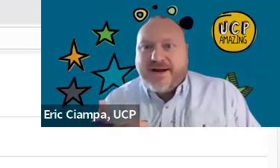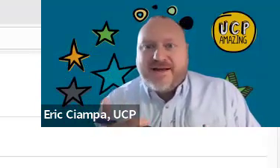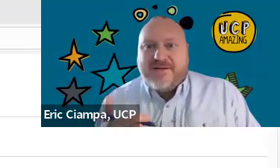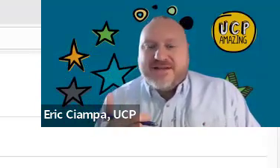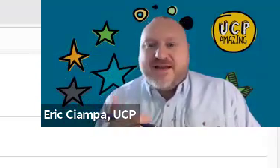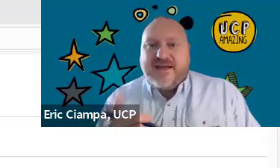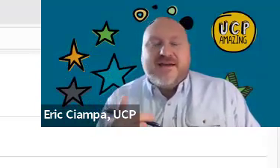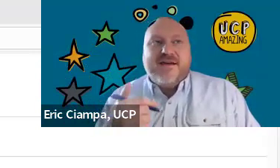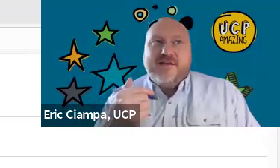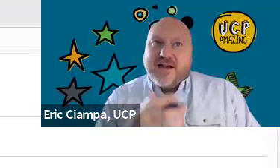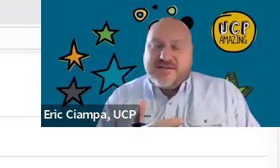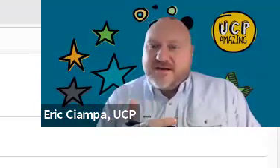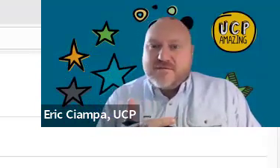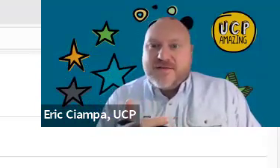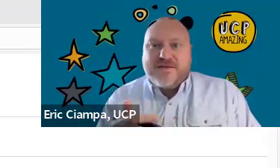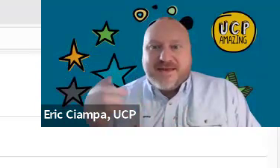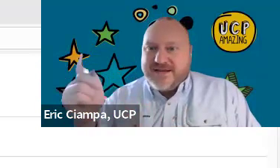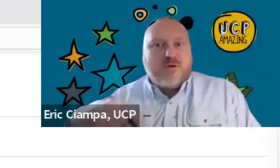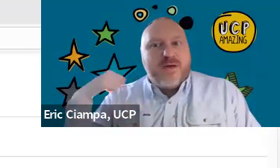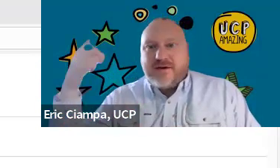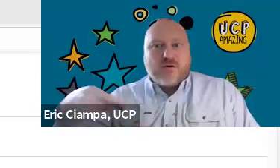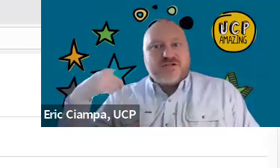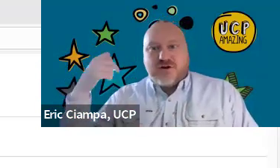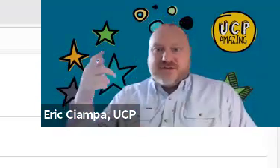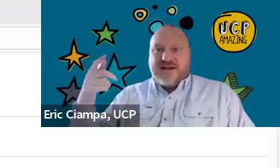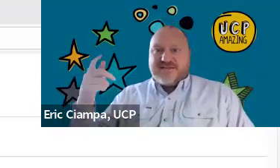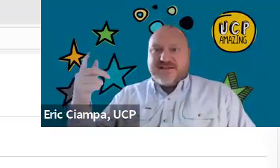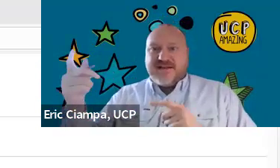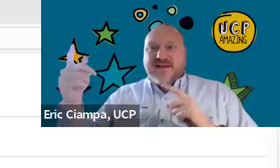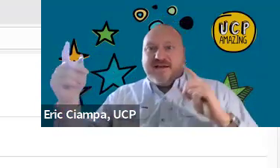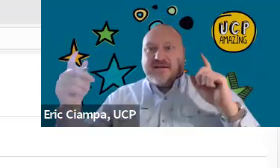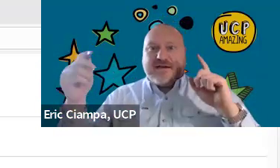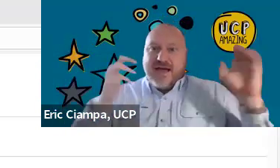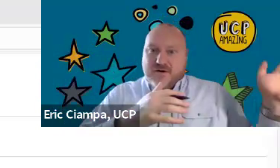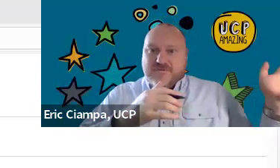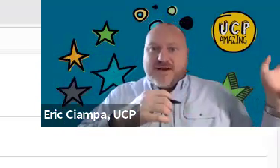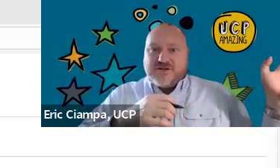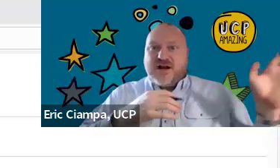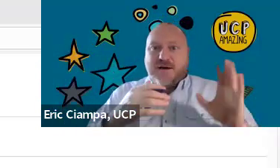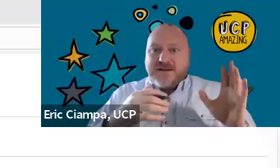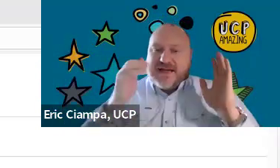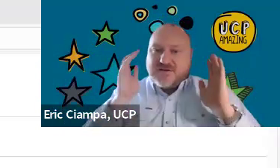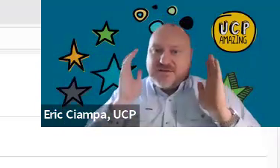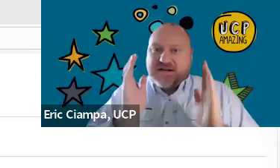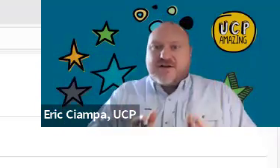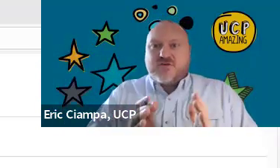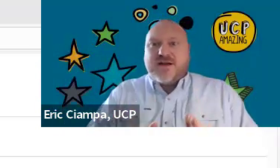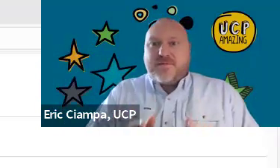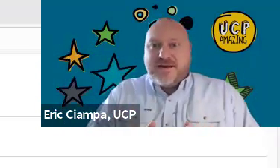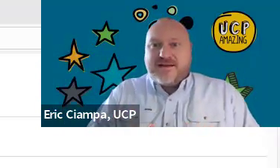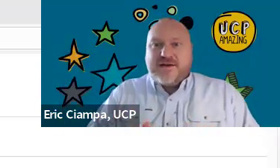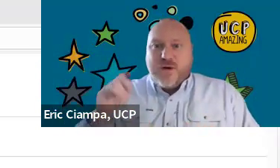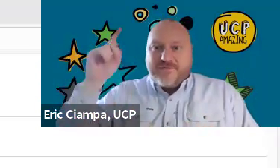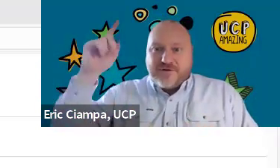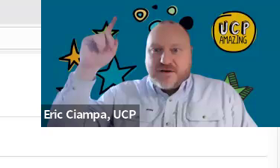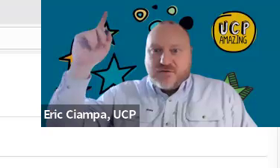people worry. And I've said, hey, you've got till the end of the month. It may take a week or so for DDS to get your information and update that. So if it's not showing